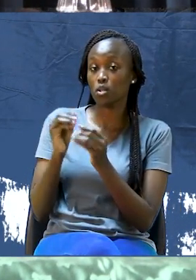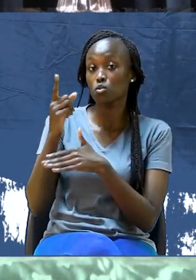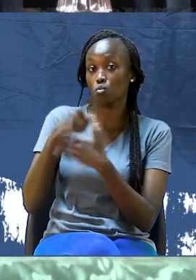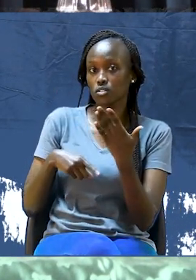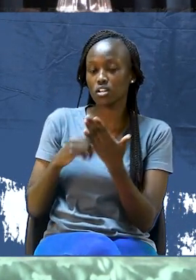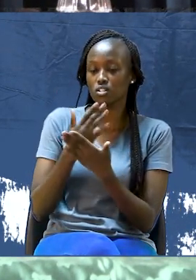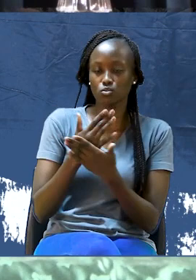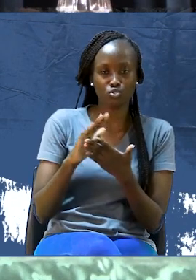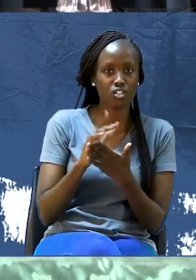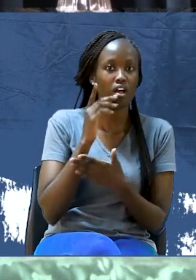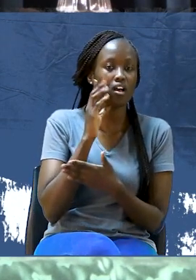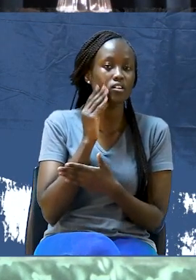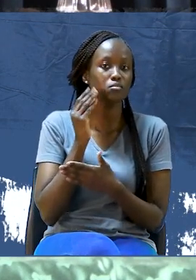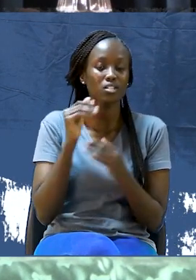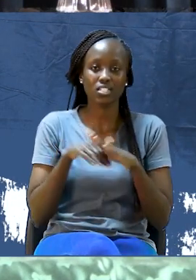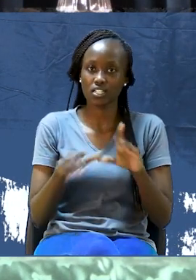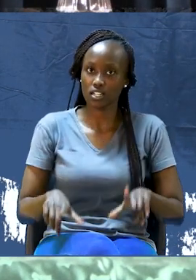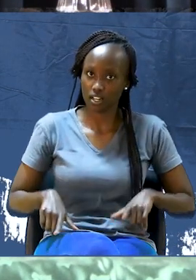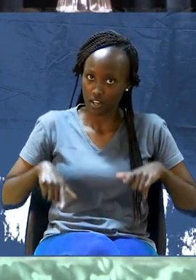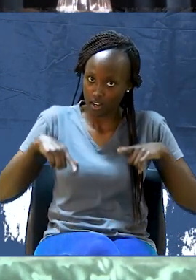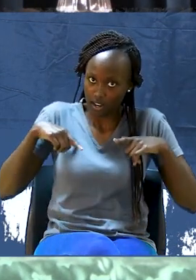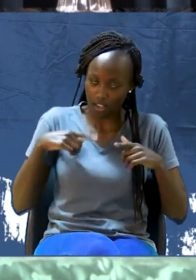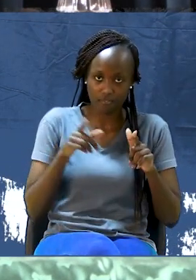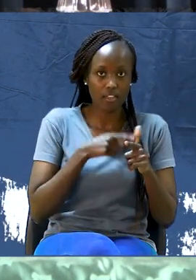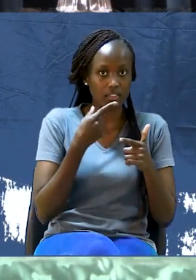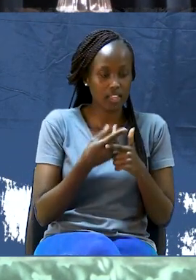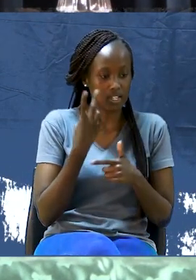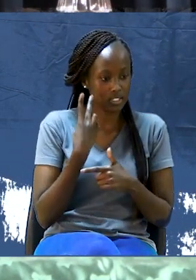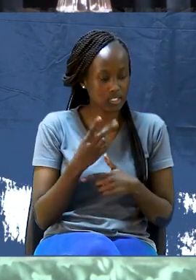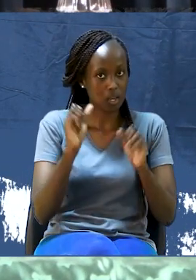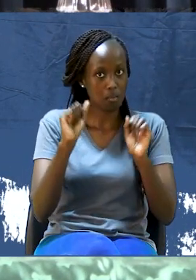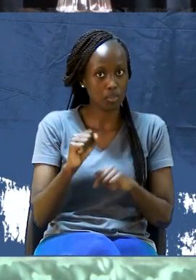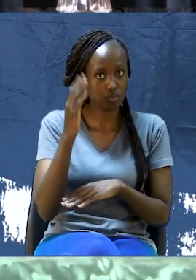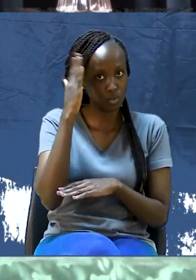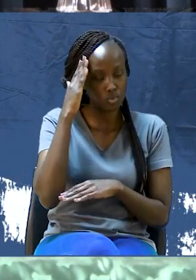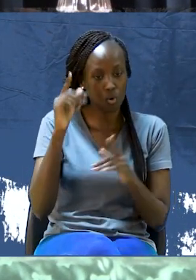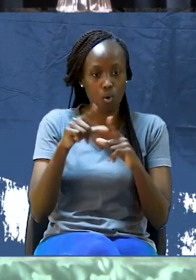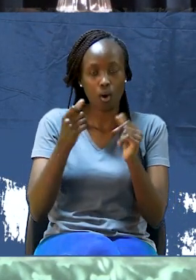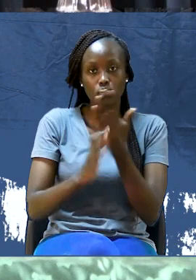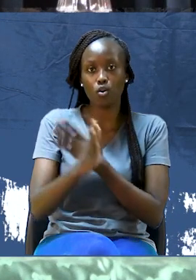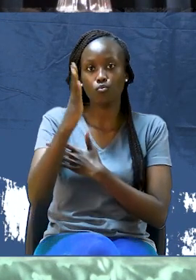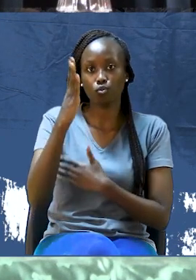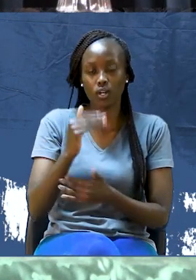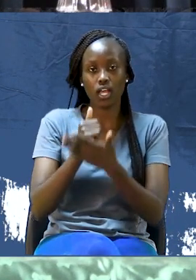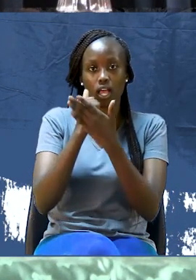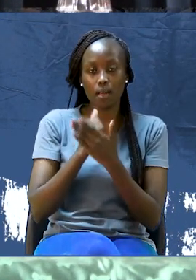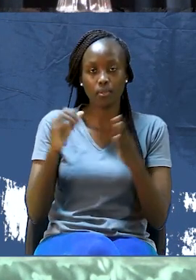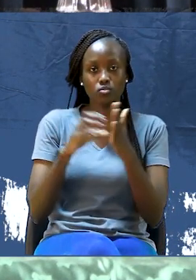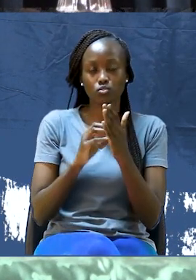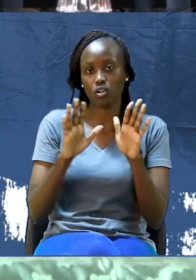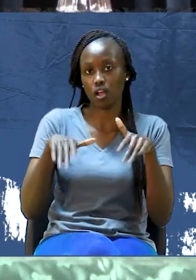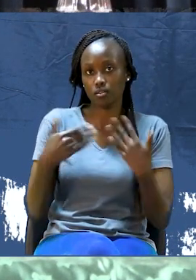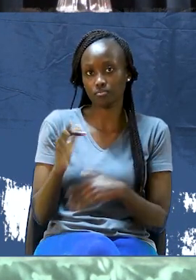share life with one another as we see the way God's word applies to our unique situations as believers.